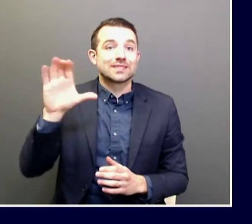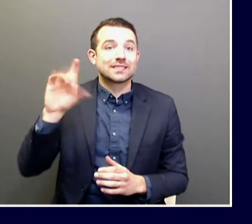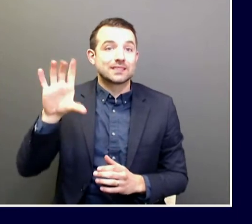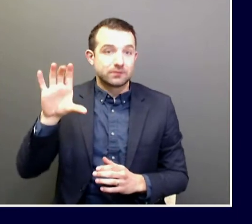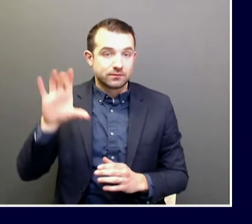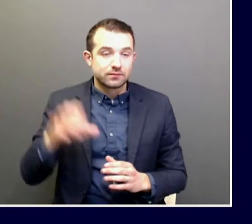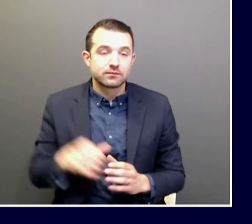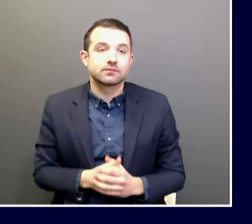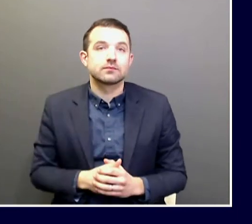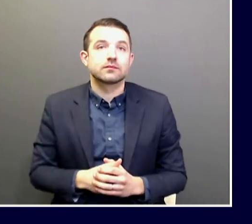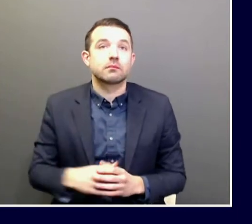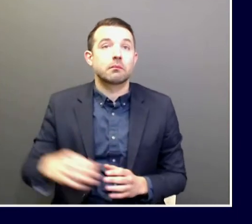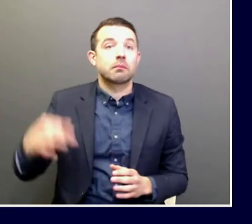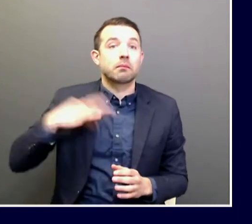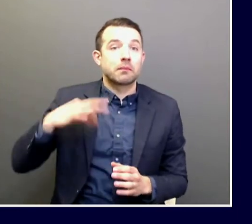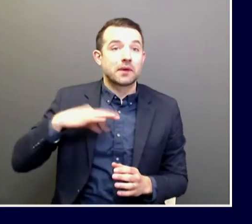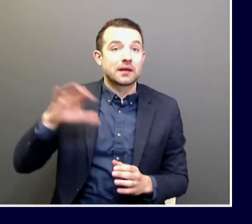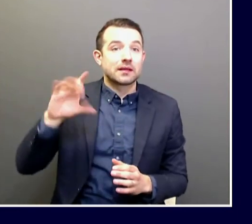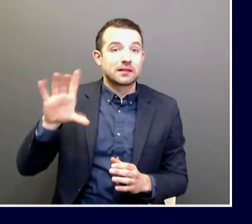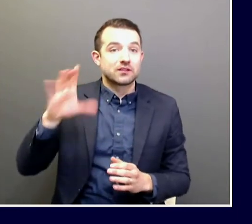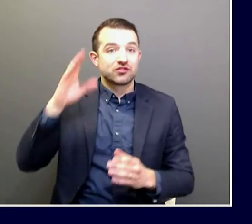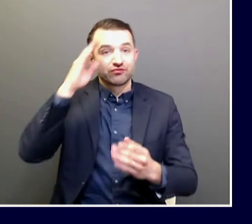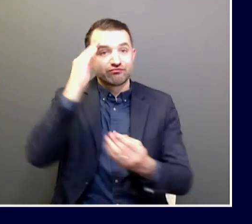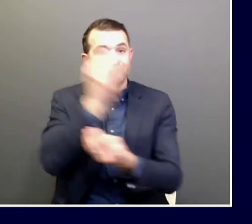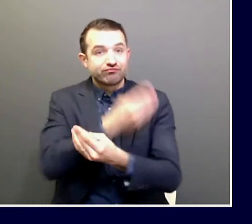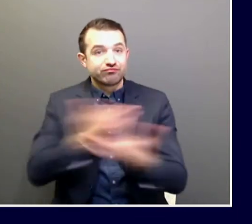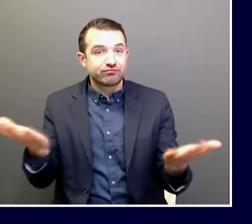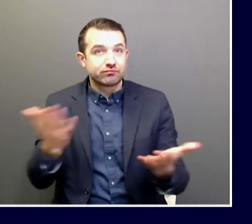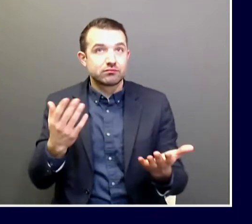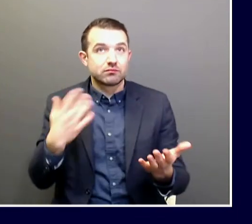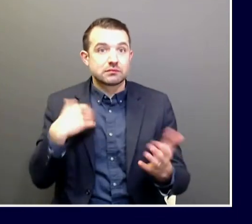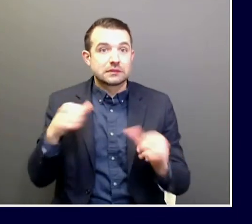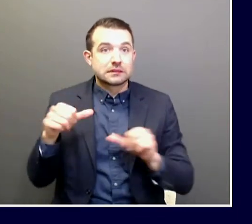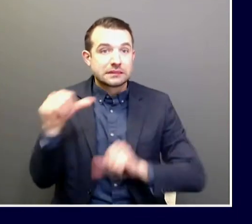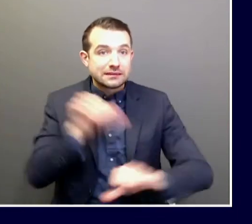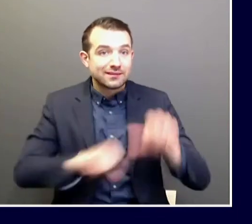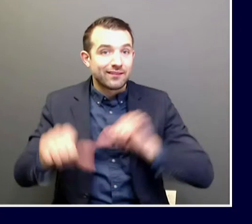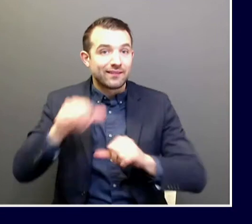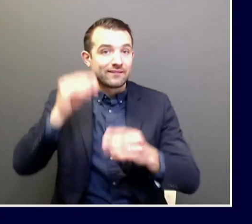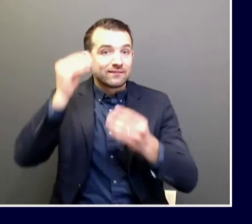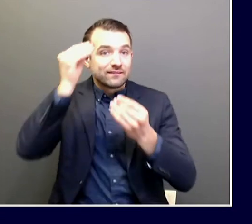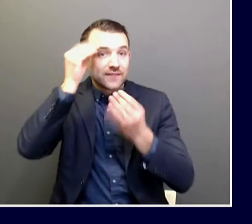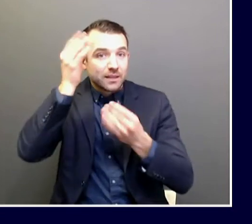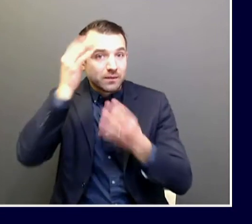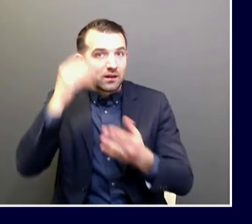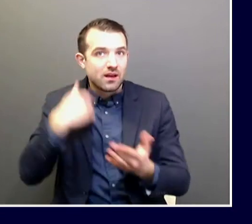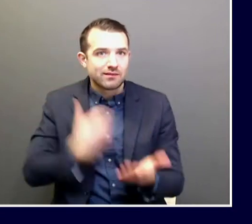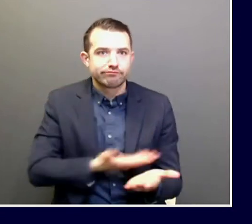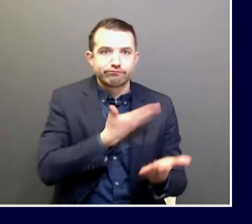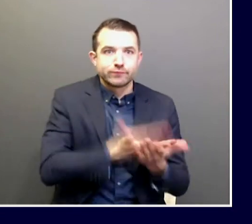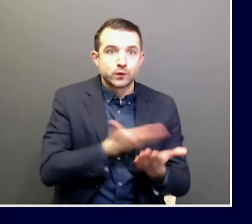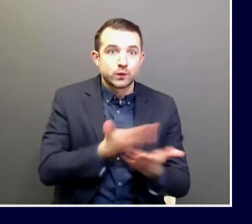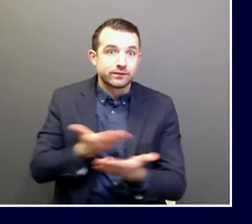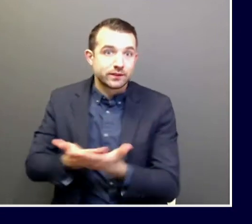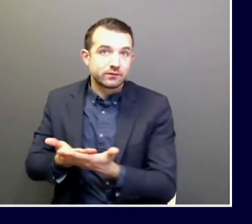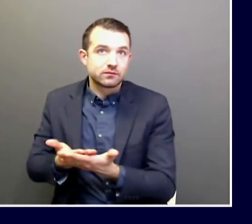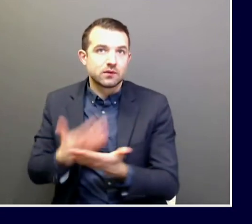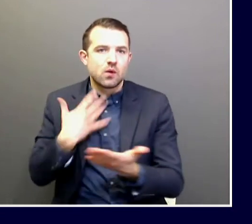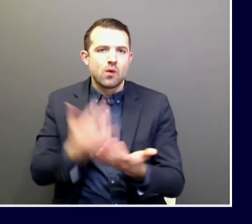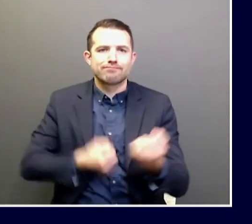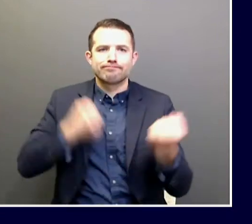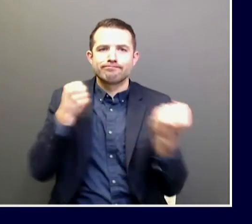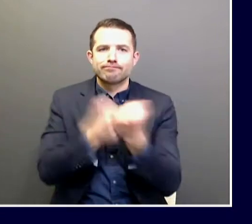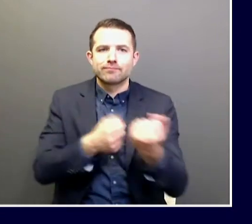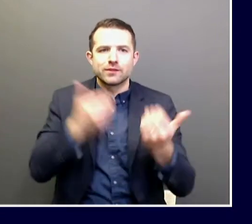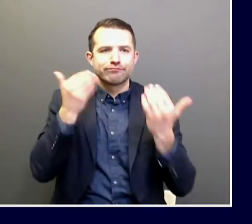them with the scientific data that the FDA used to support that full approval, as well as instructions on how to